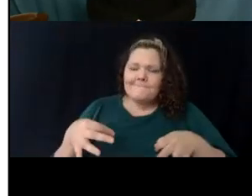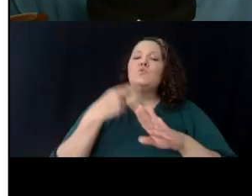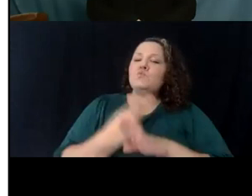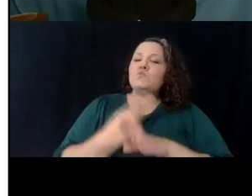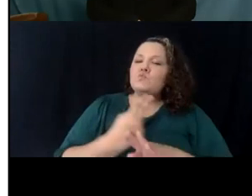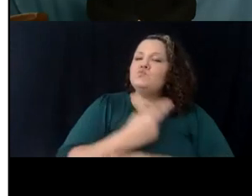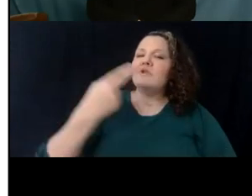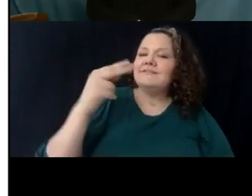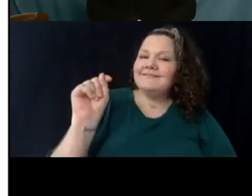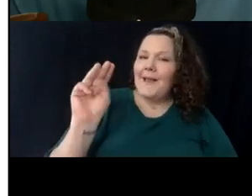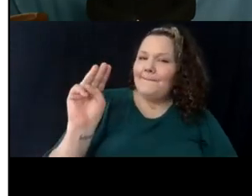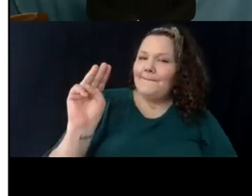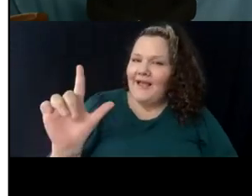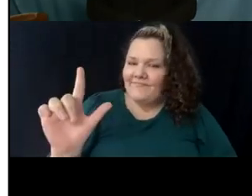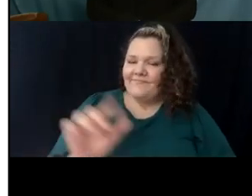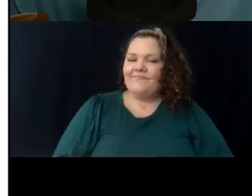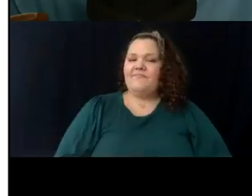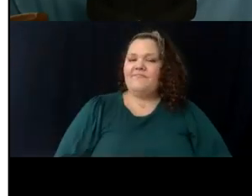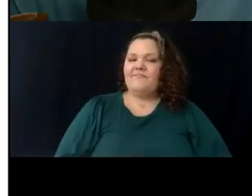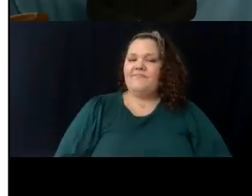There are a couple of ways to do this.